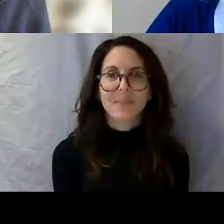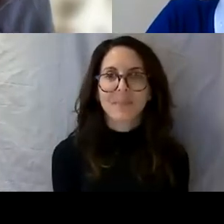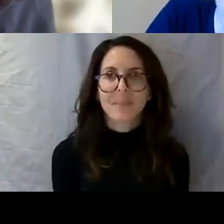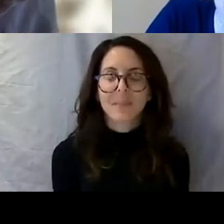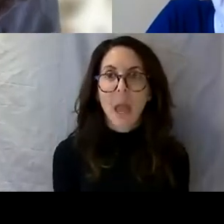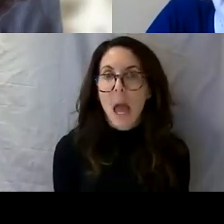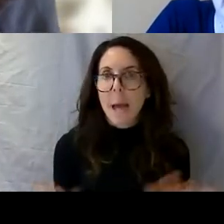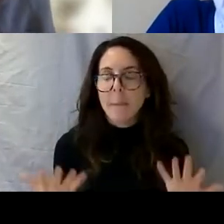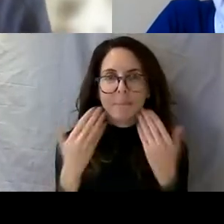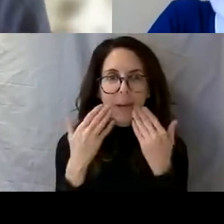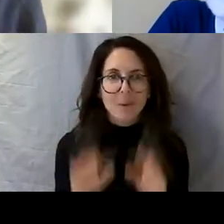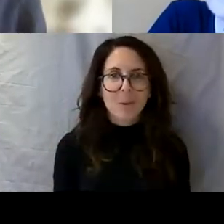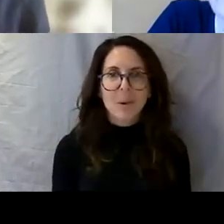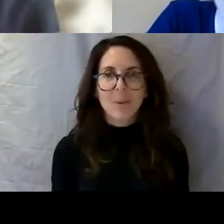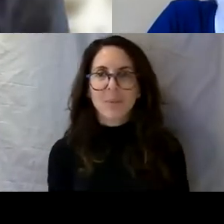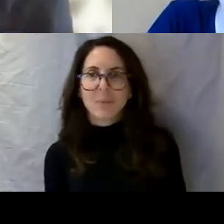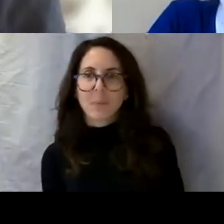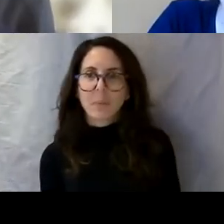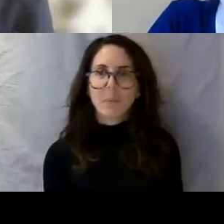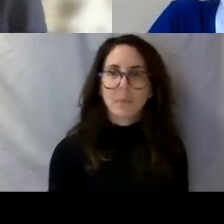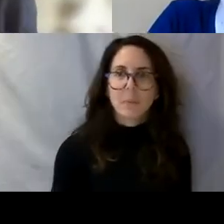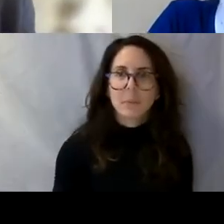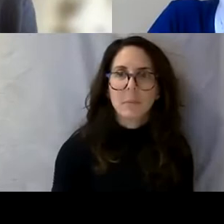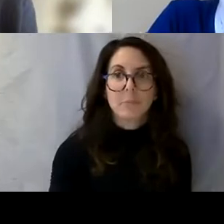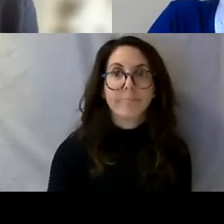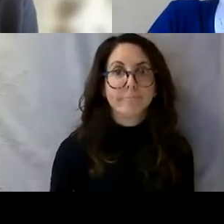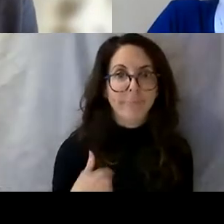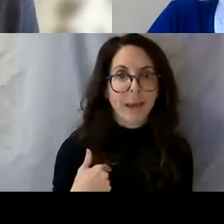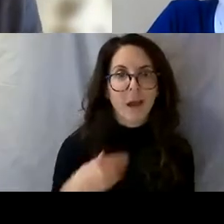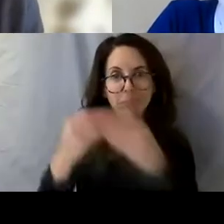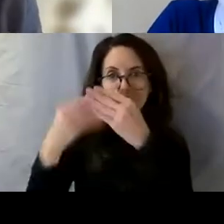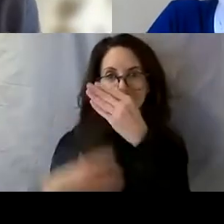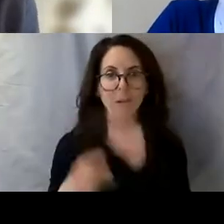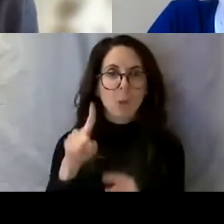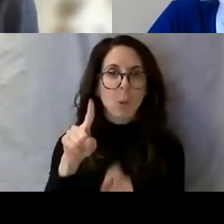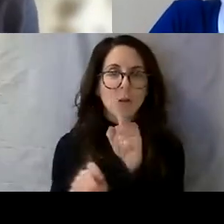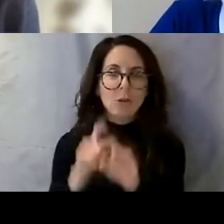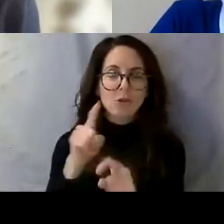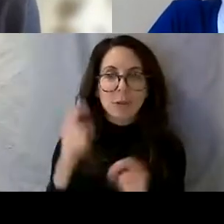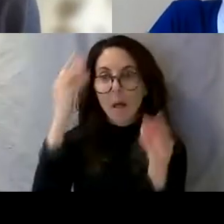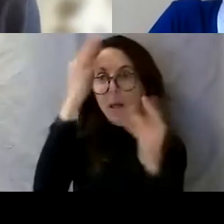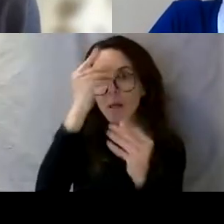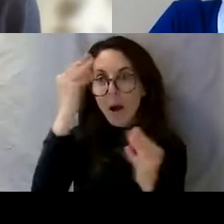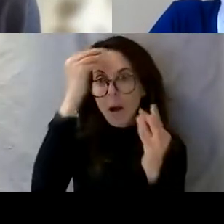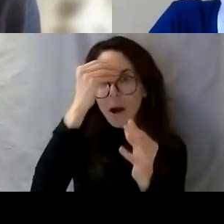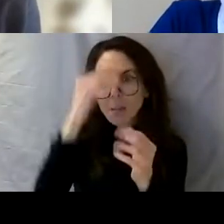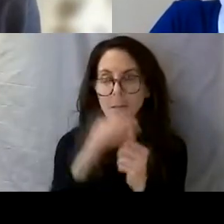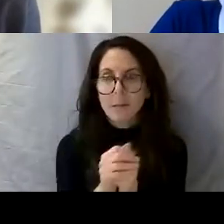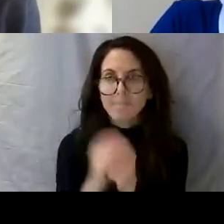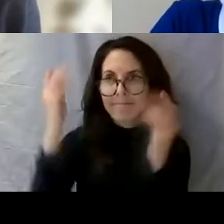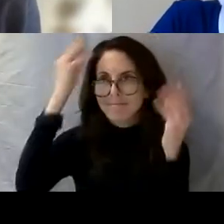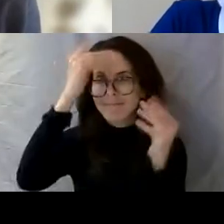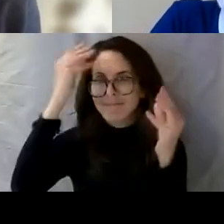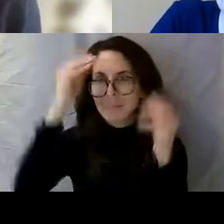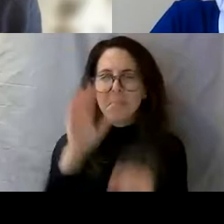know. I have bunches of questions and thoughts that are flowing through my mind,